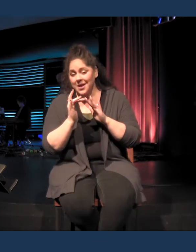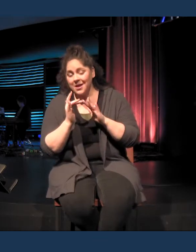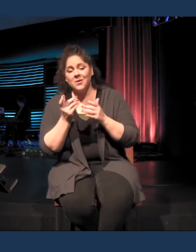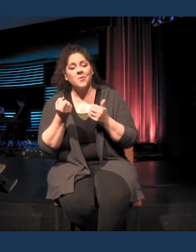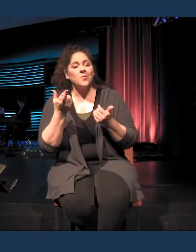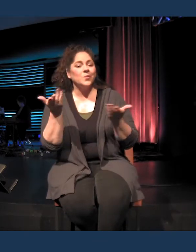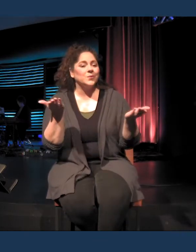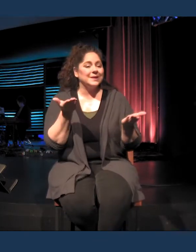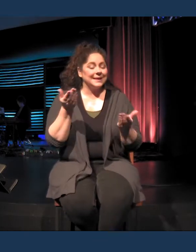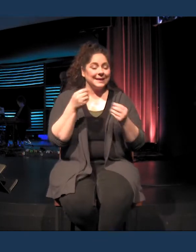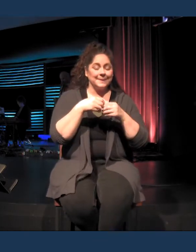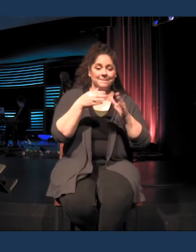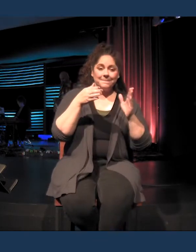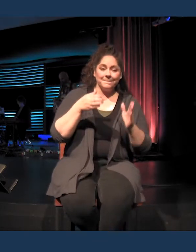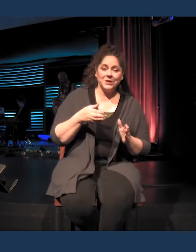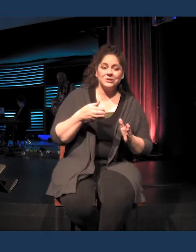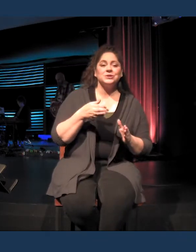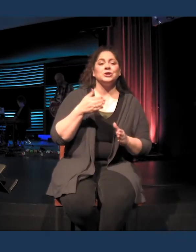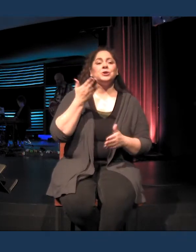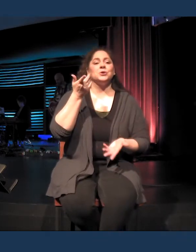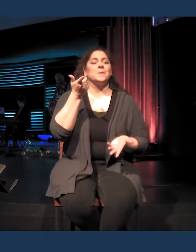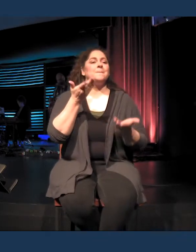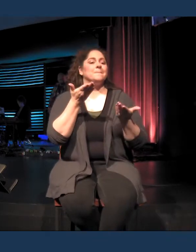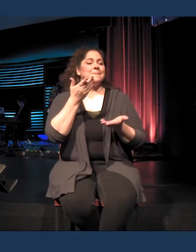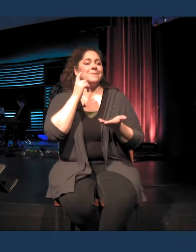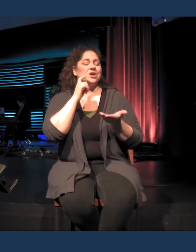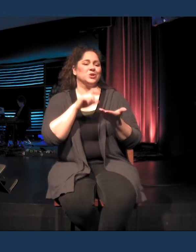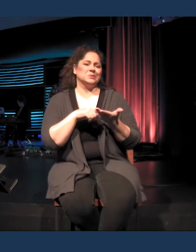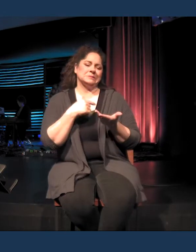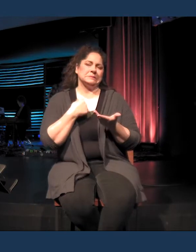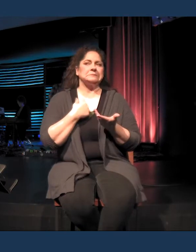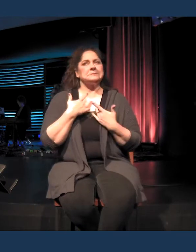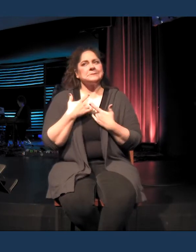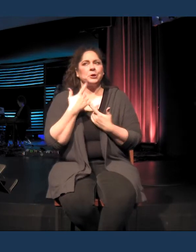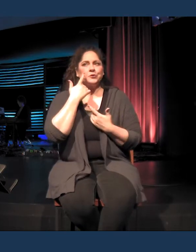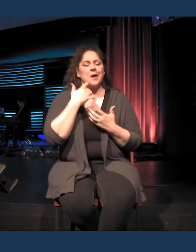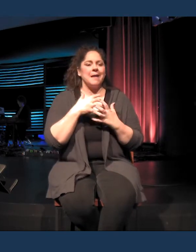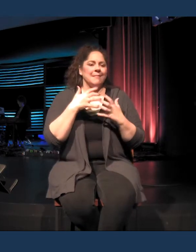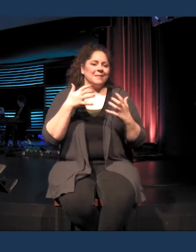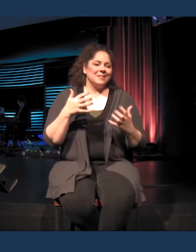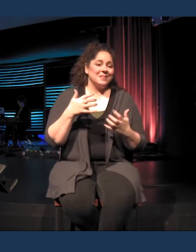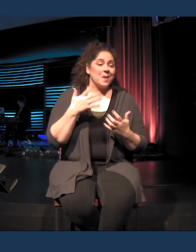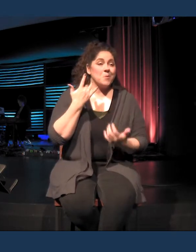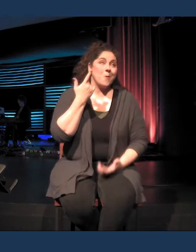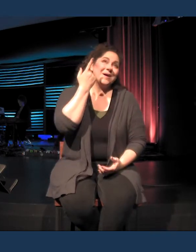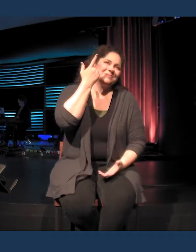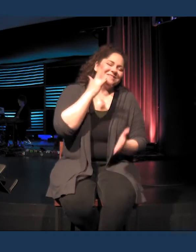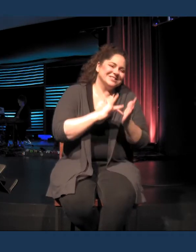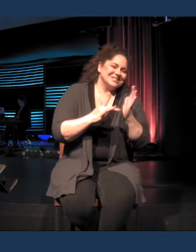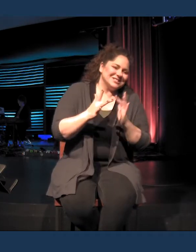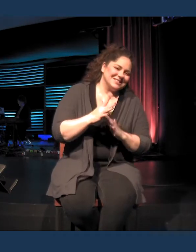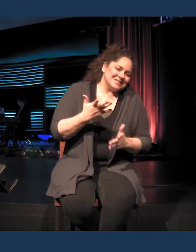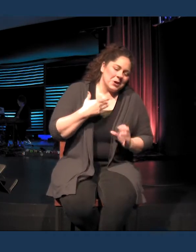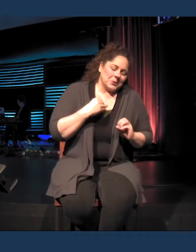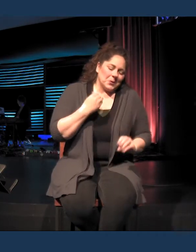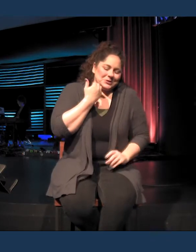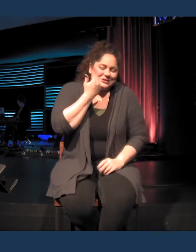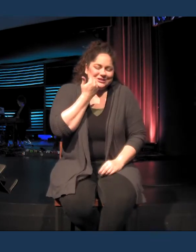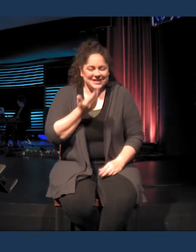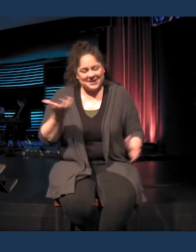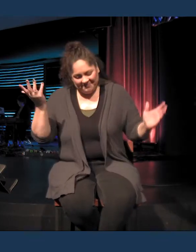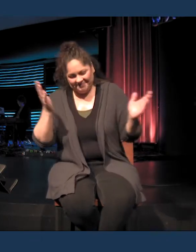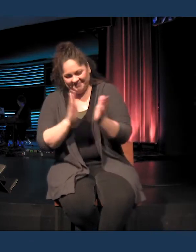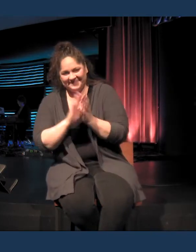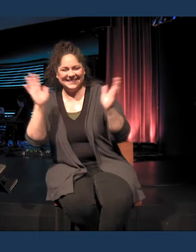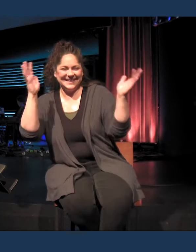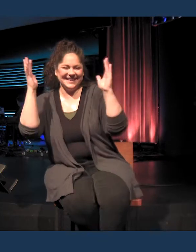here in person, you might notice that I cry a lot, but you know what? It's all because of Jesus, so either way, no shame here. It is glad